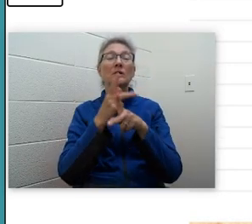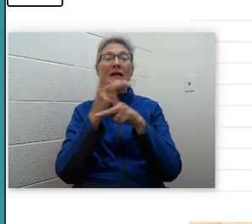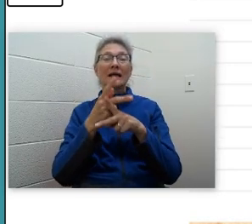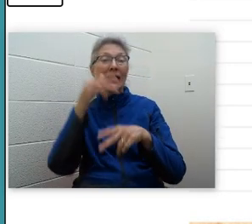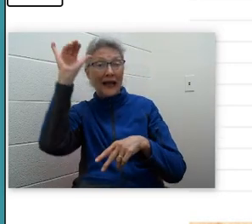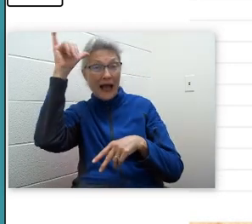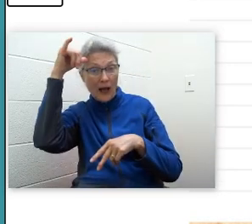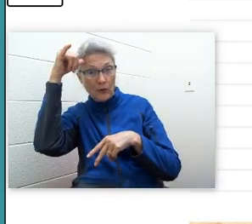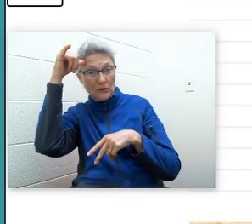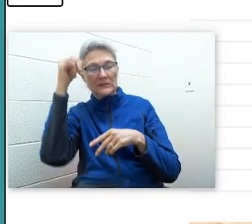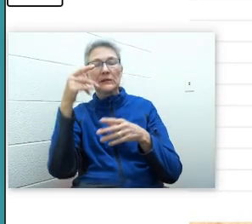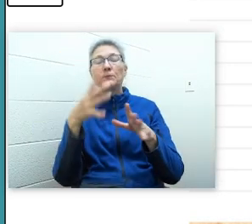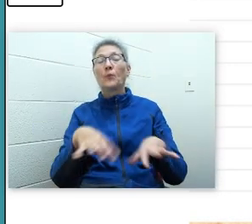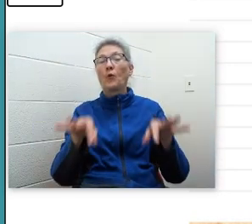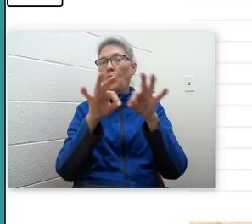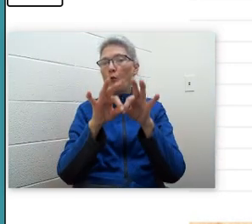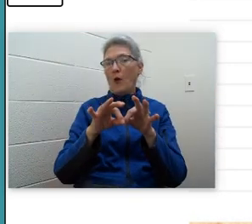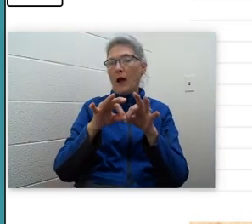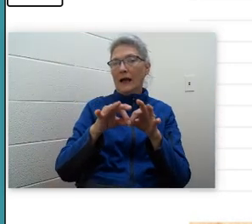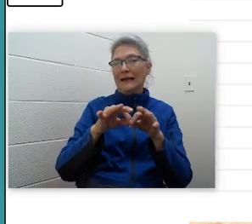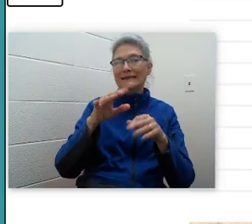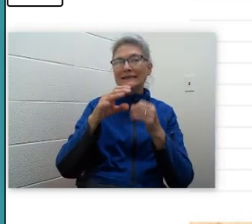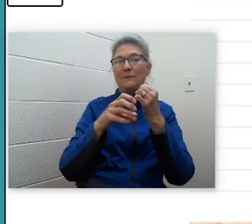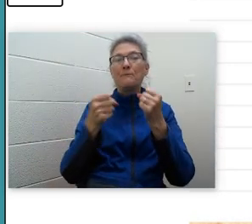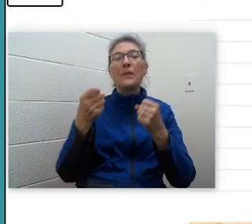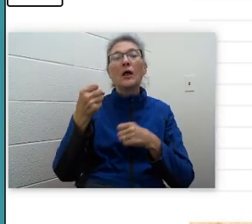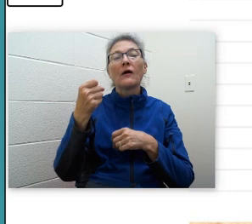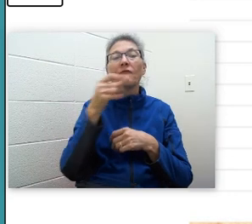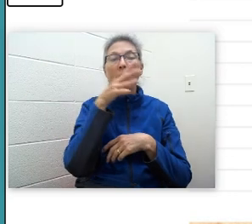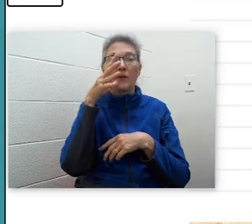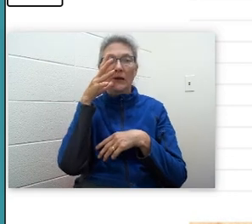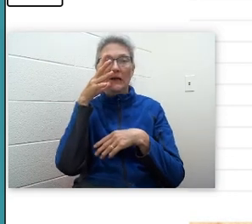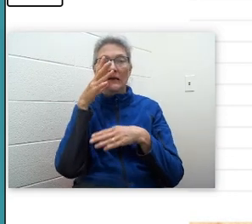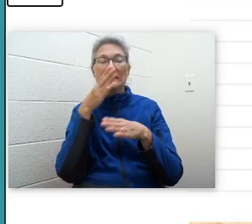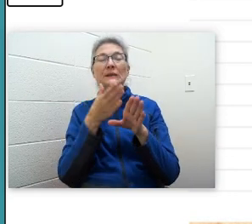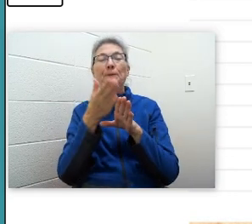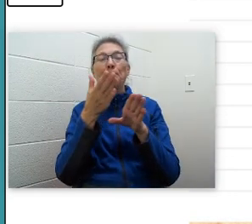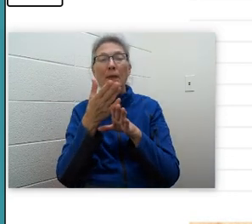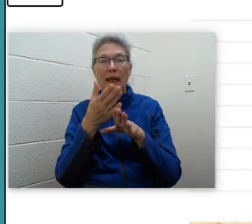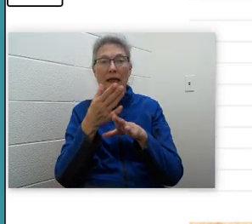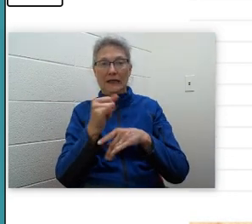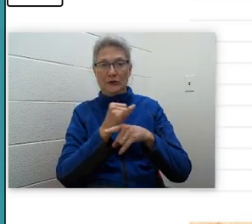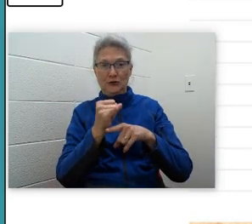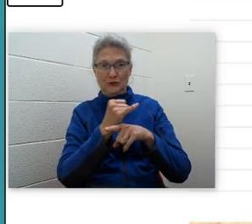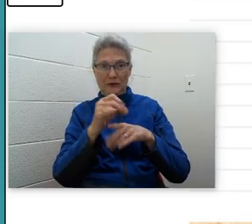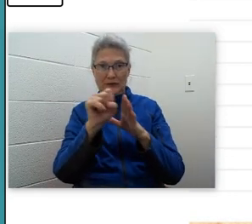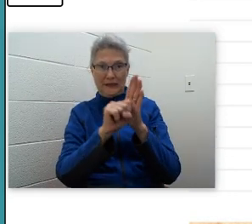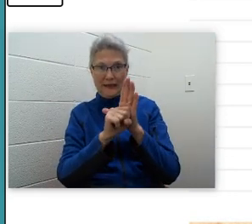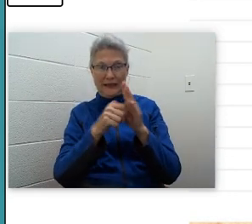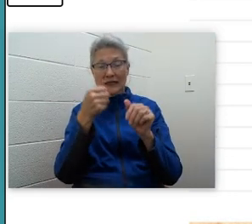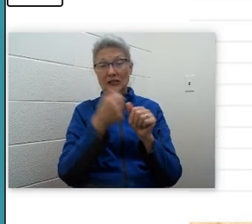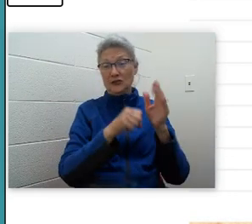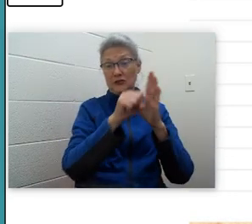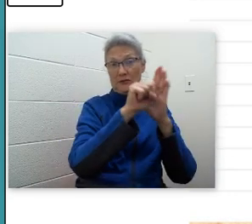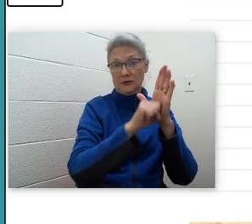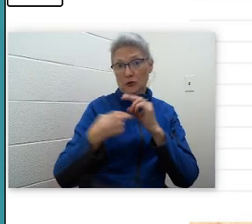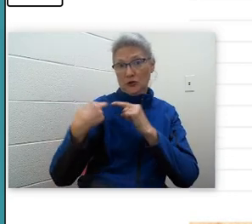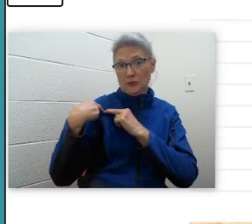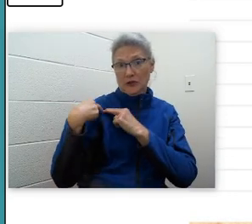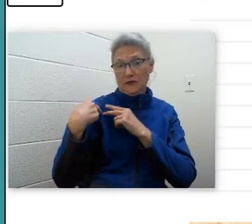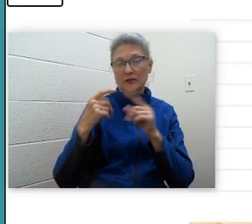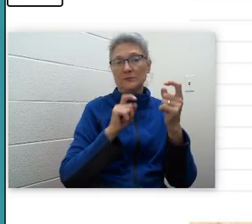a major industry in the state. Each state government responds to the specific needs of its citizens. Like